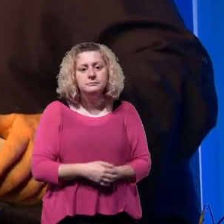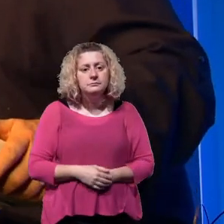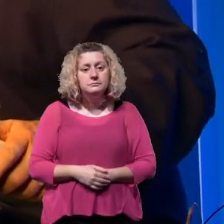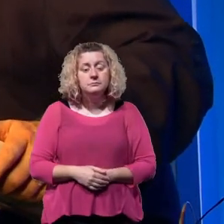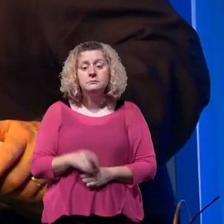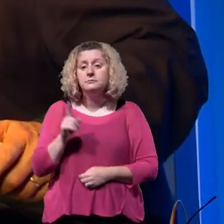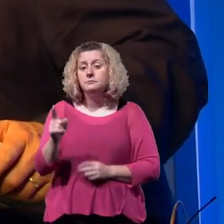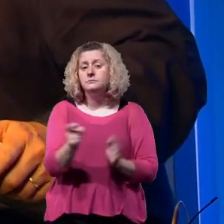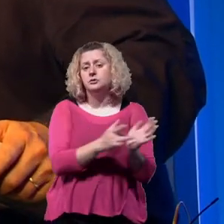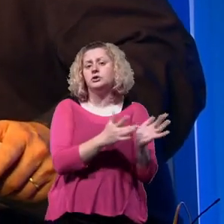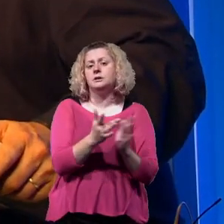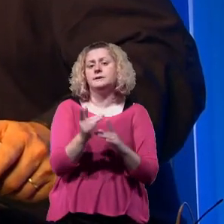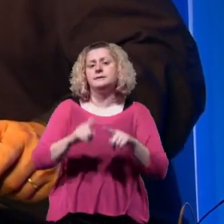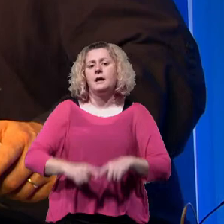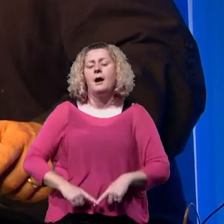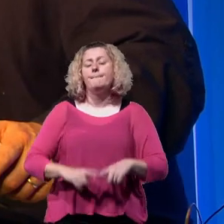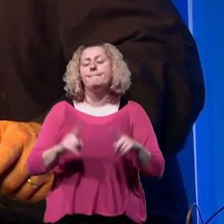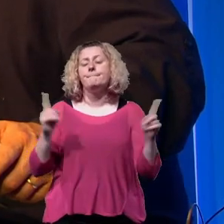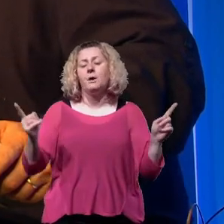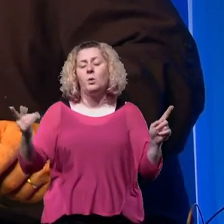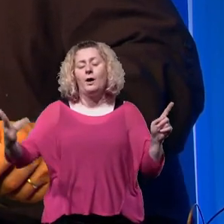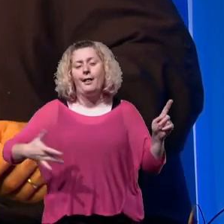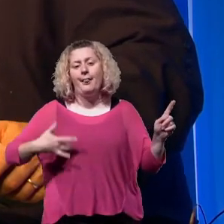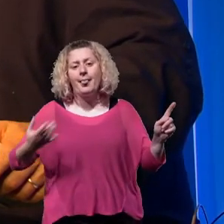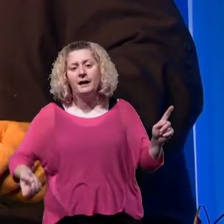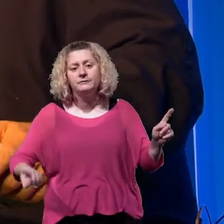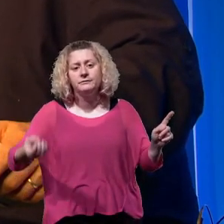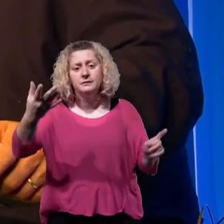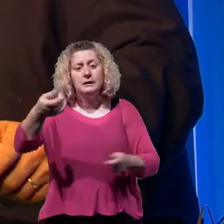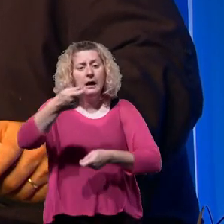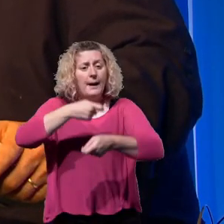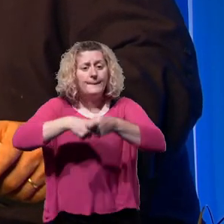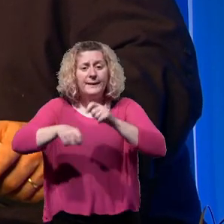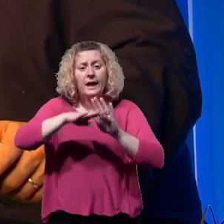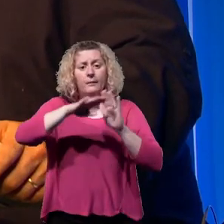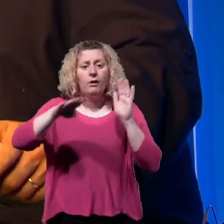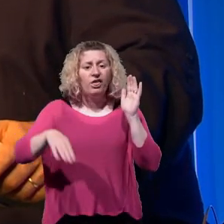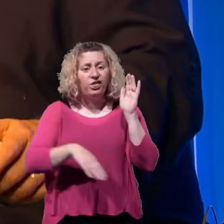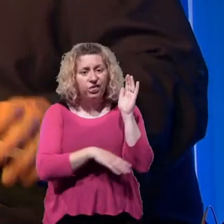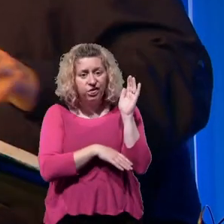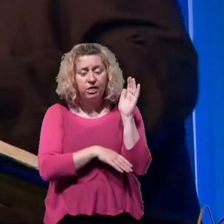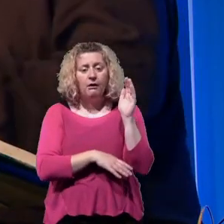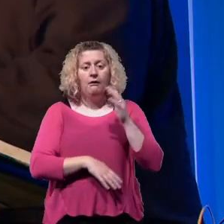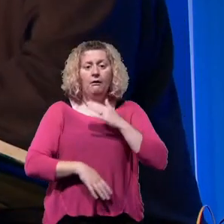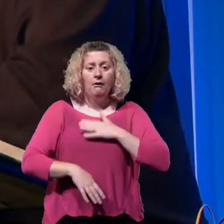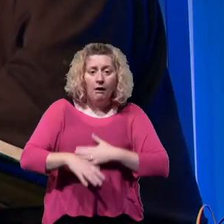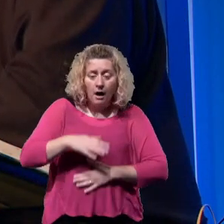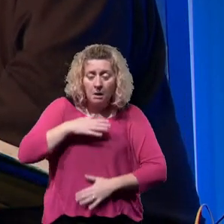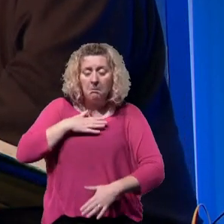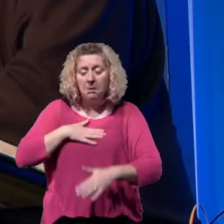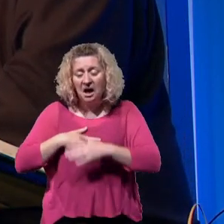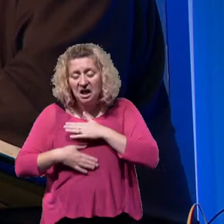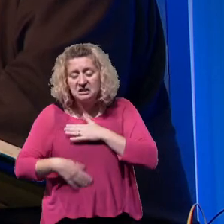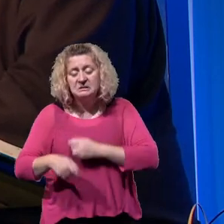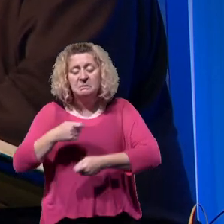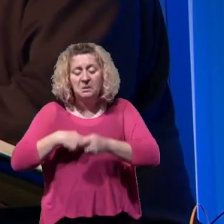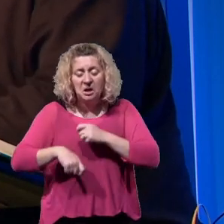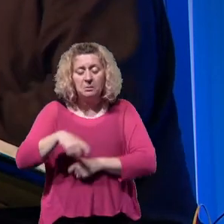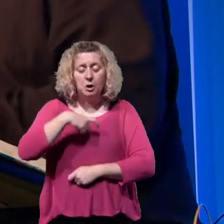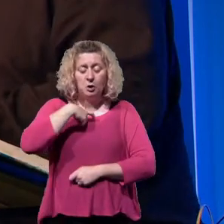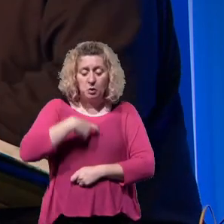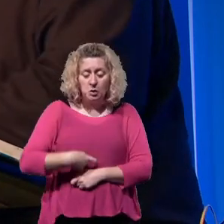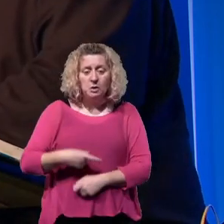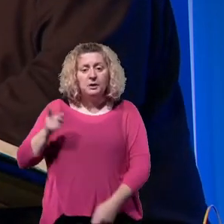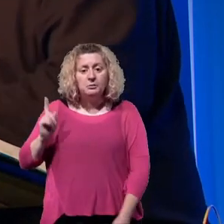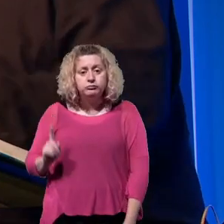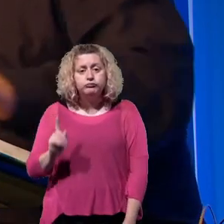away. Do you remember Philippians 2? He made himself nothing. He humbled himself. He chose humanity. He chose the cross. He chose to pay